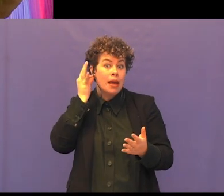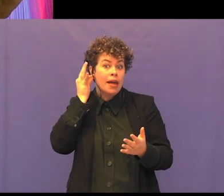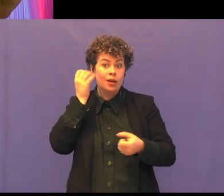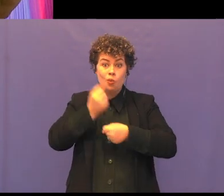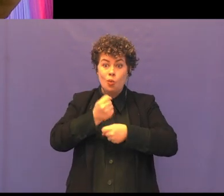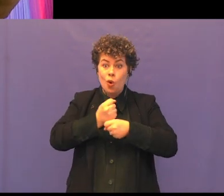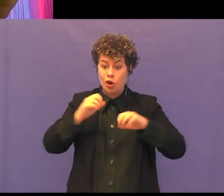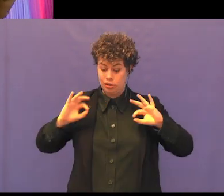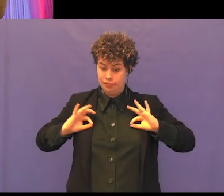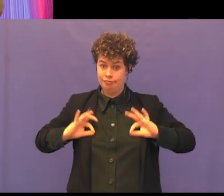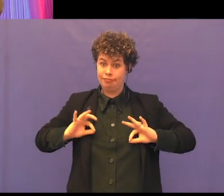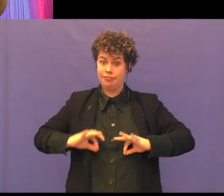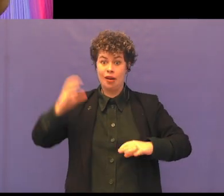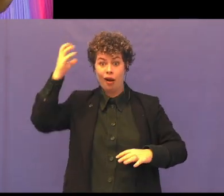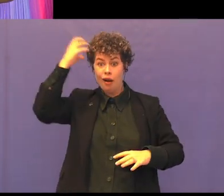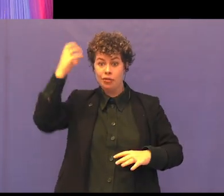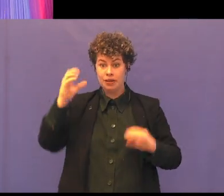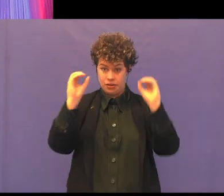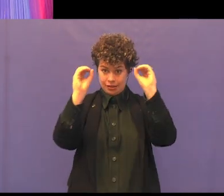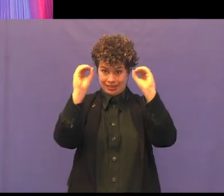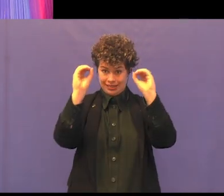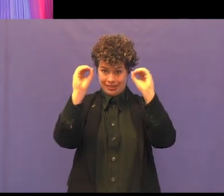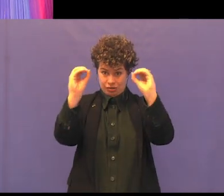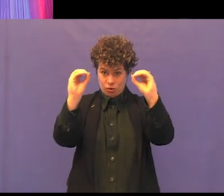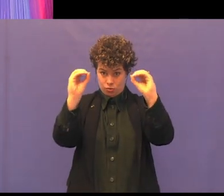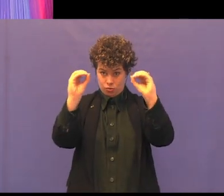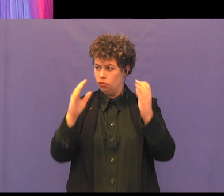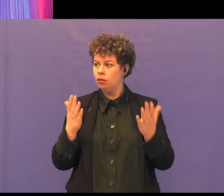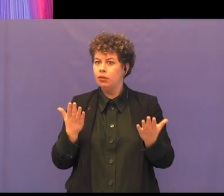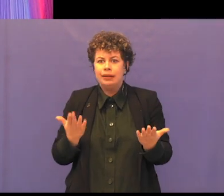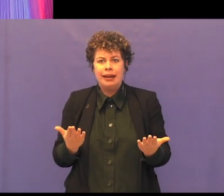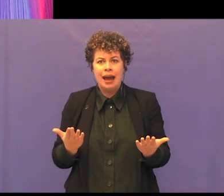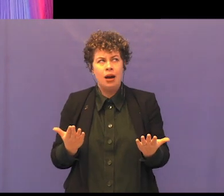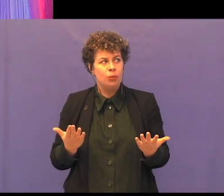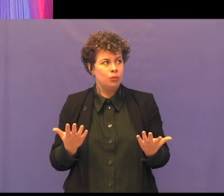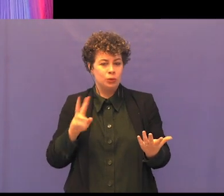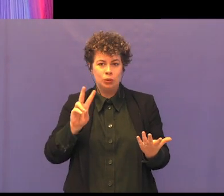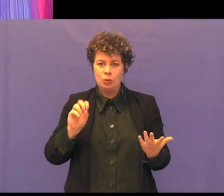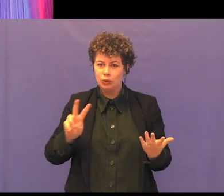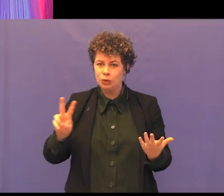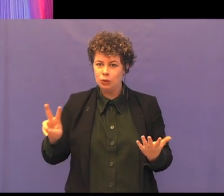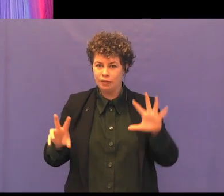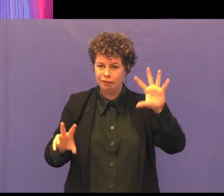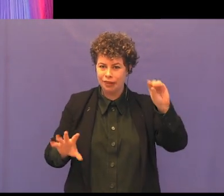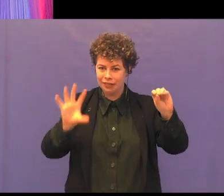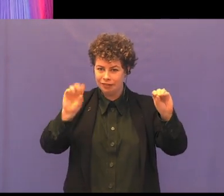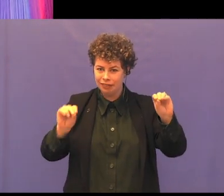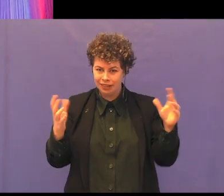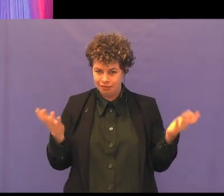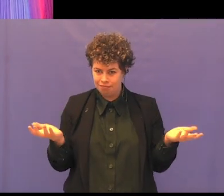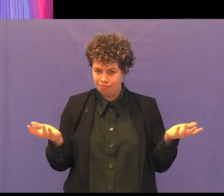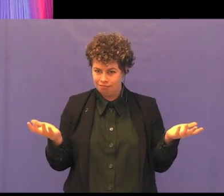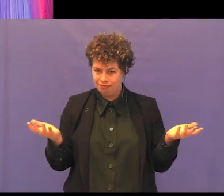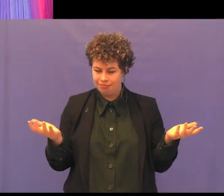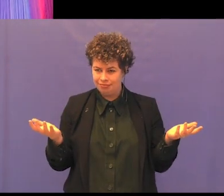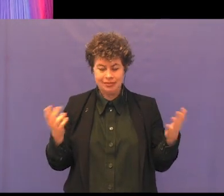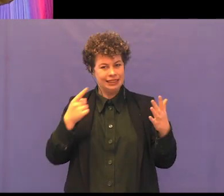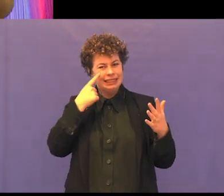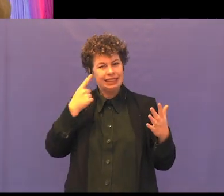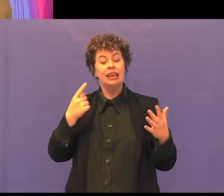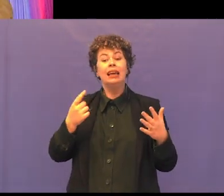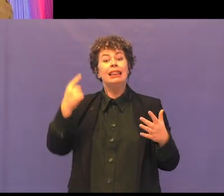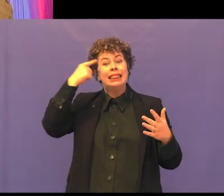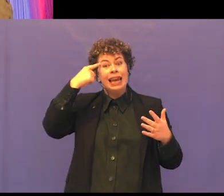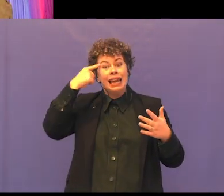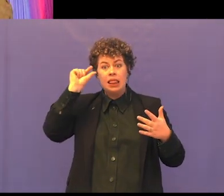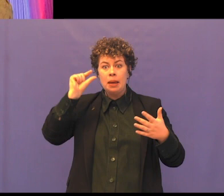And where are we now? In other words, there is this kind of capillary where things spread, but I do think we